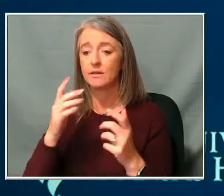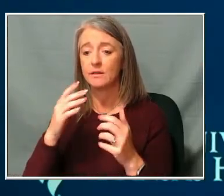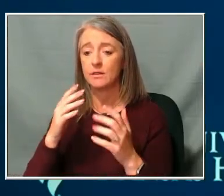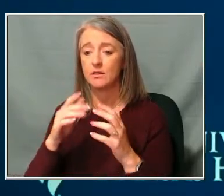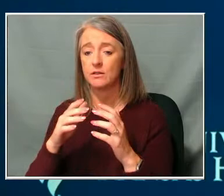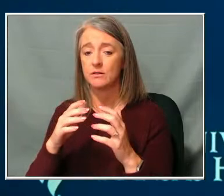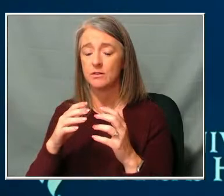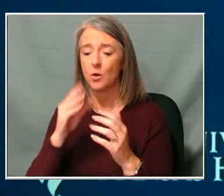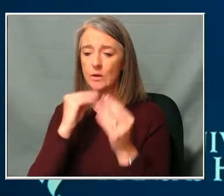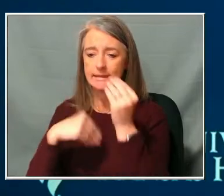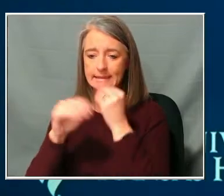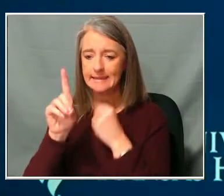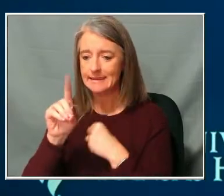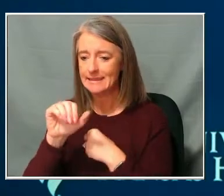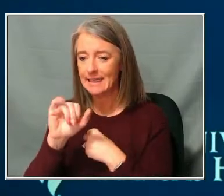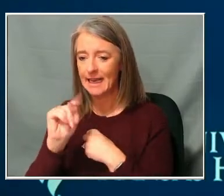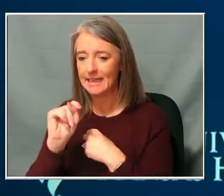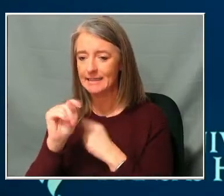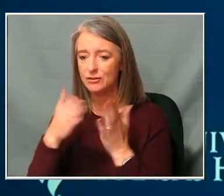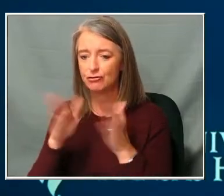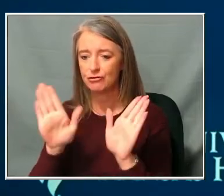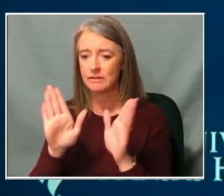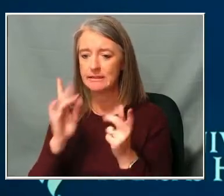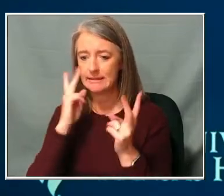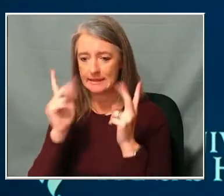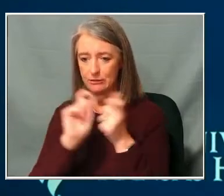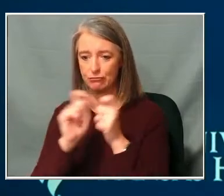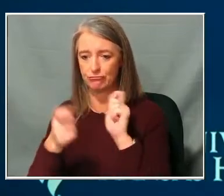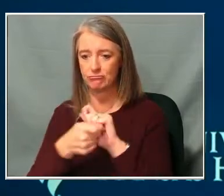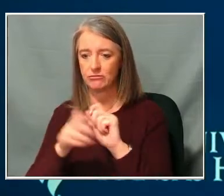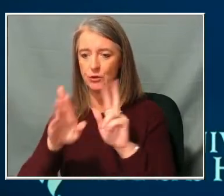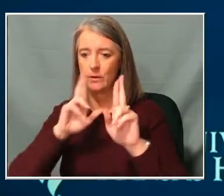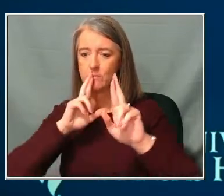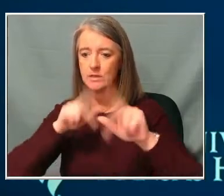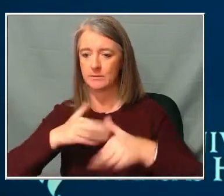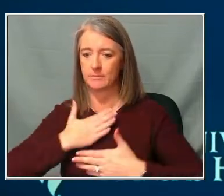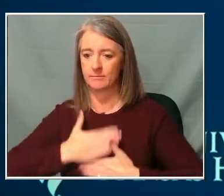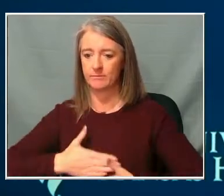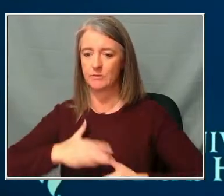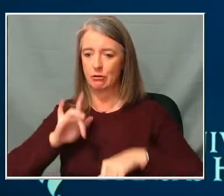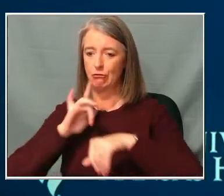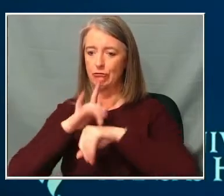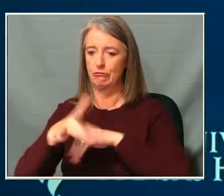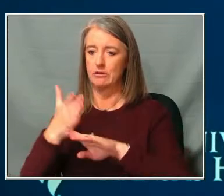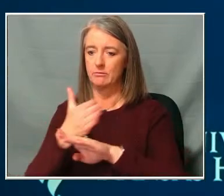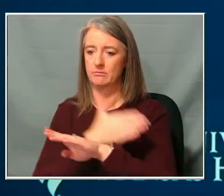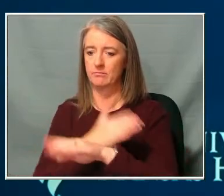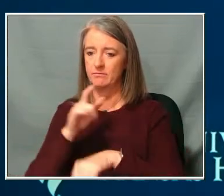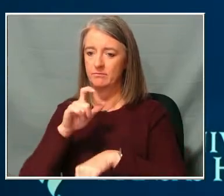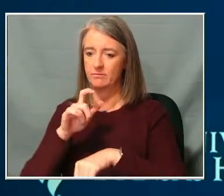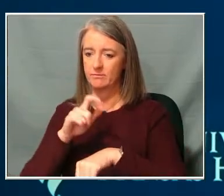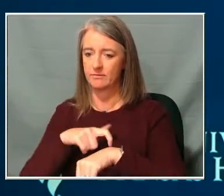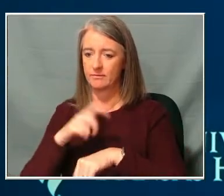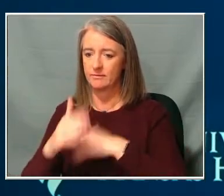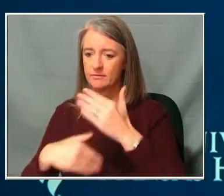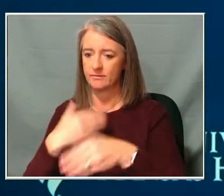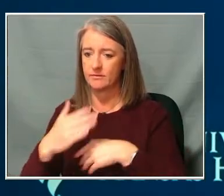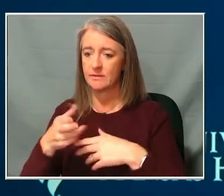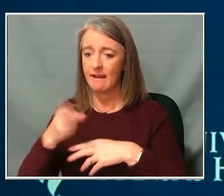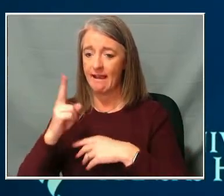general, we may see changes in the body's response to that pretty early on in the process. And so your highest risk